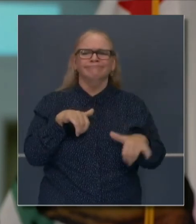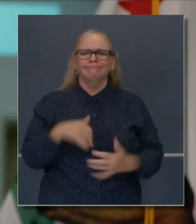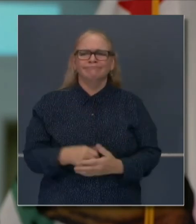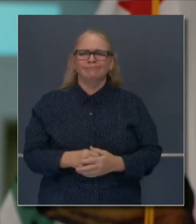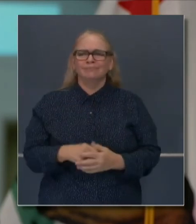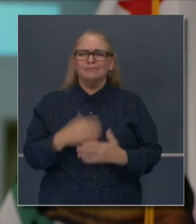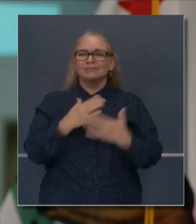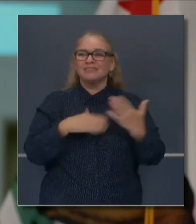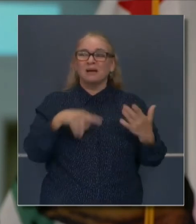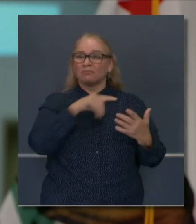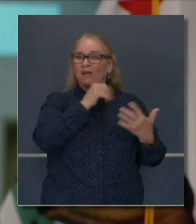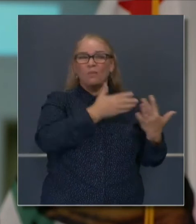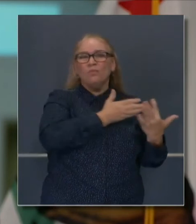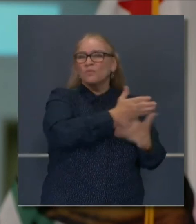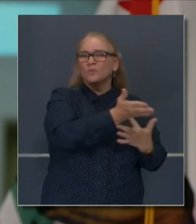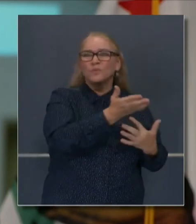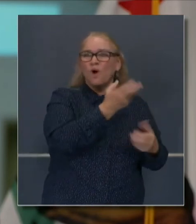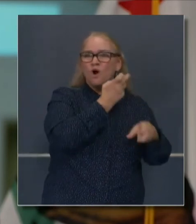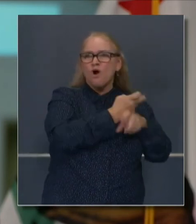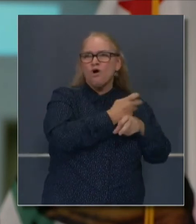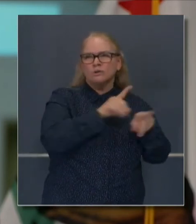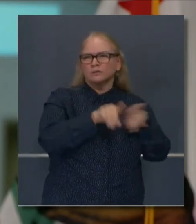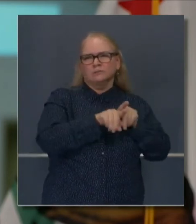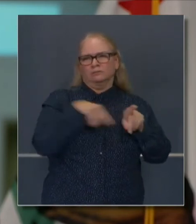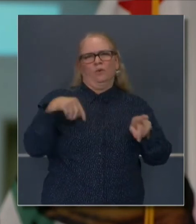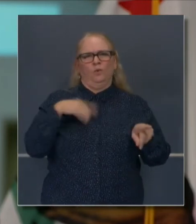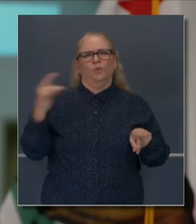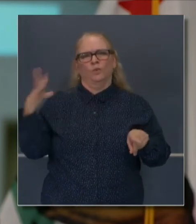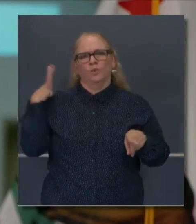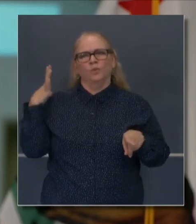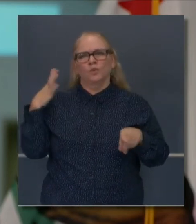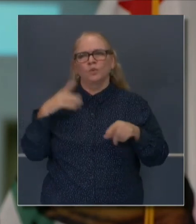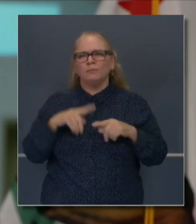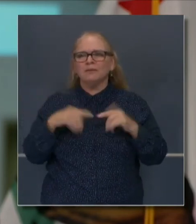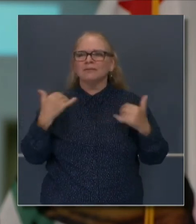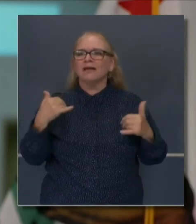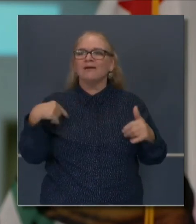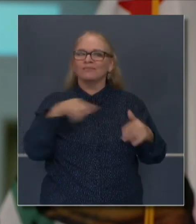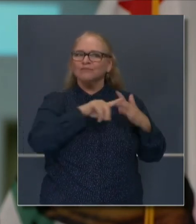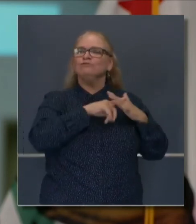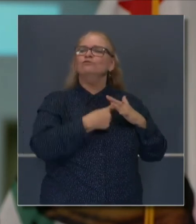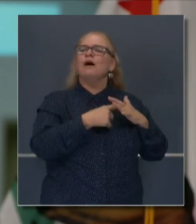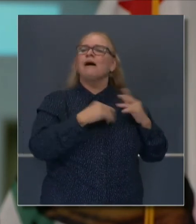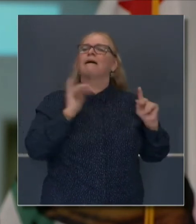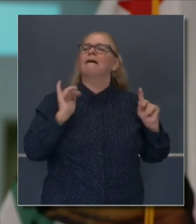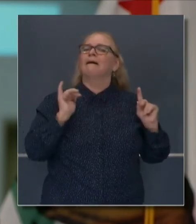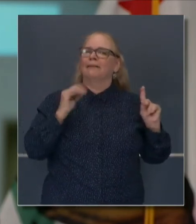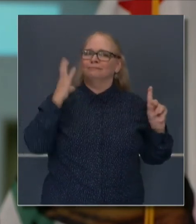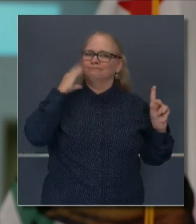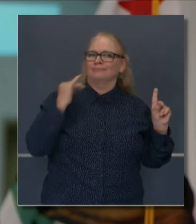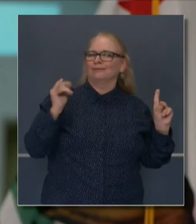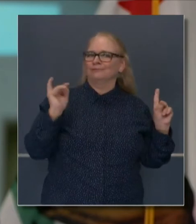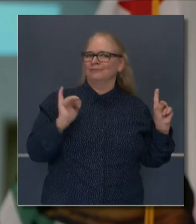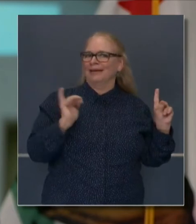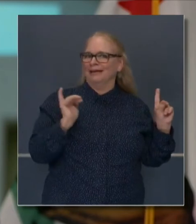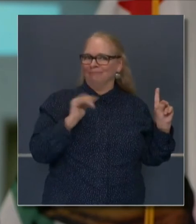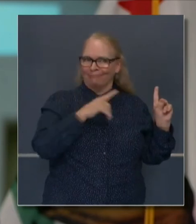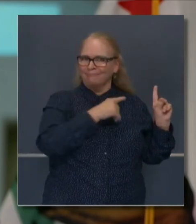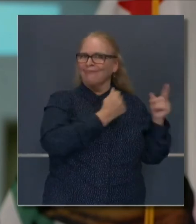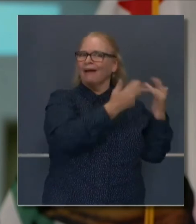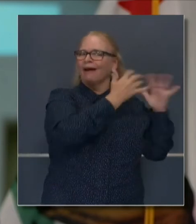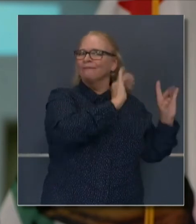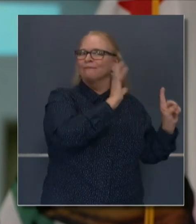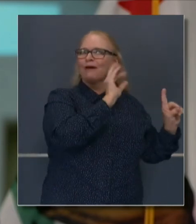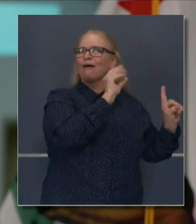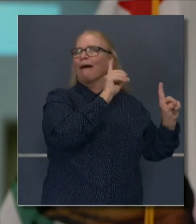through this pandemic and the economic consequences are beginning to struggle through this pandemic and its economic consequences. I was on the